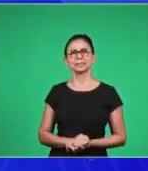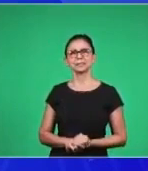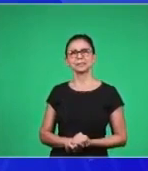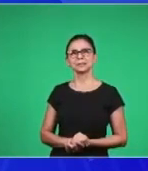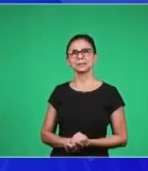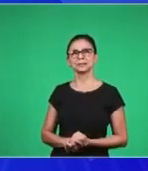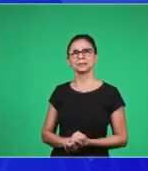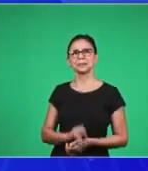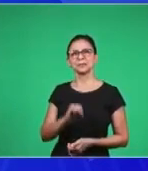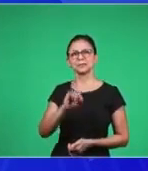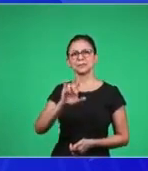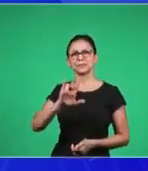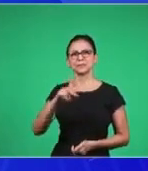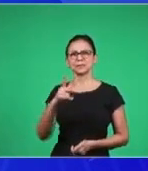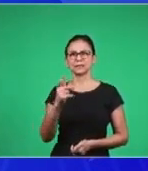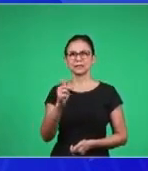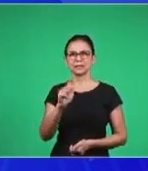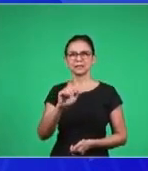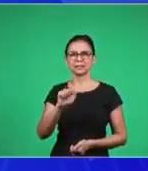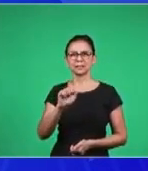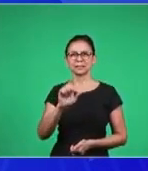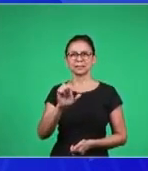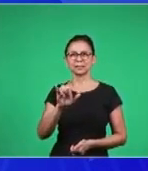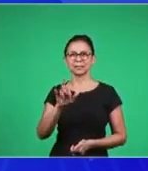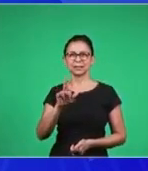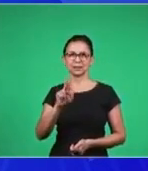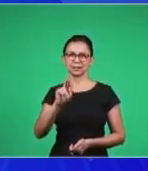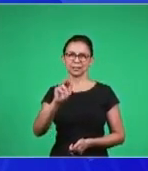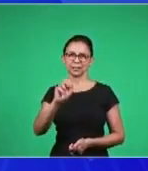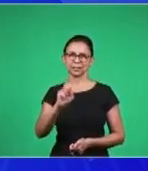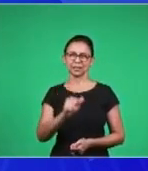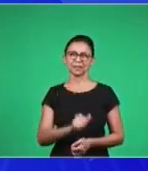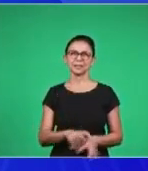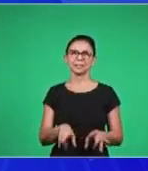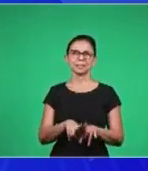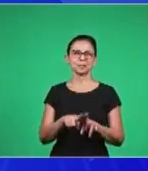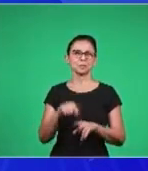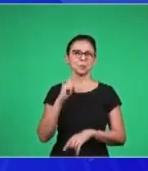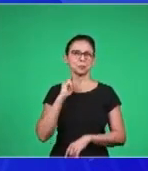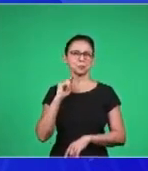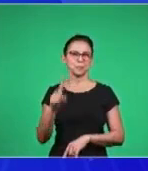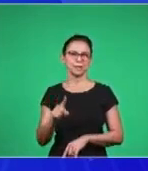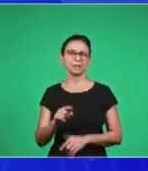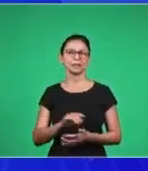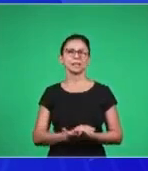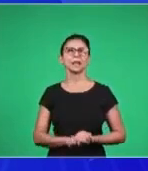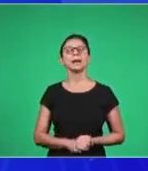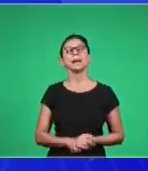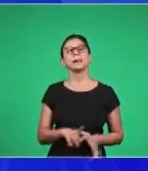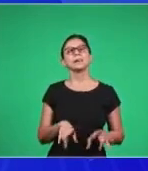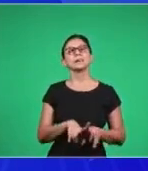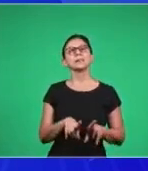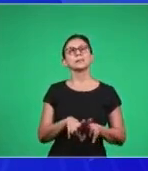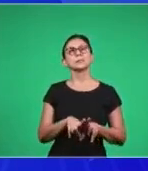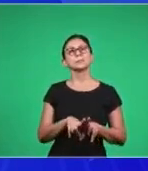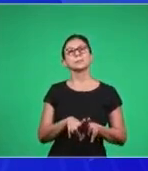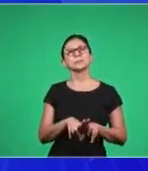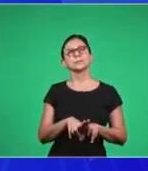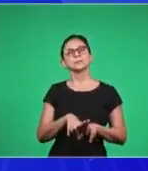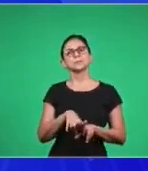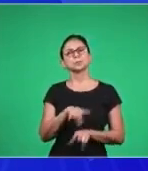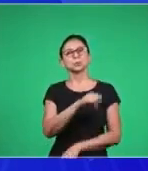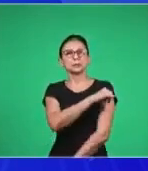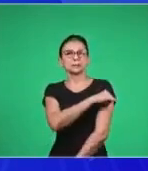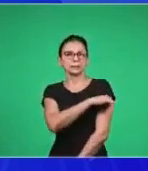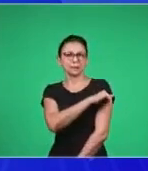especially in Vitória and Espírito Santo, also in Minas Gerais, and also